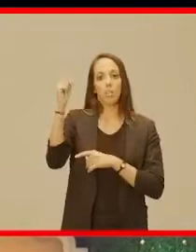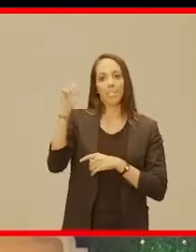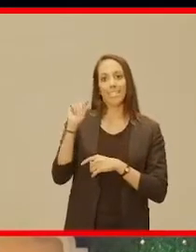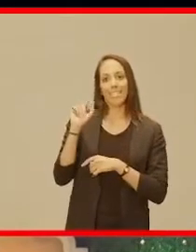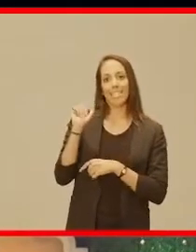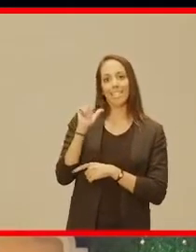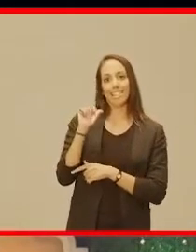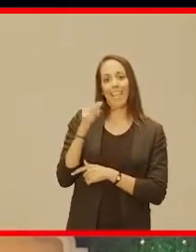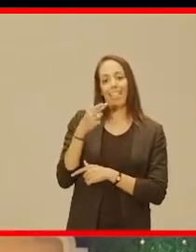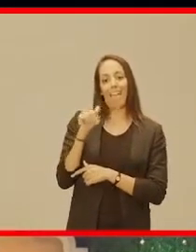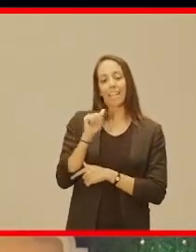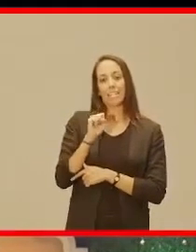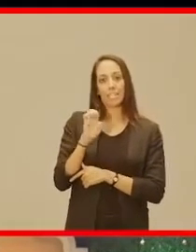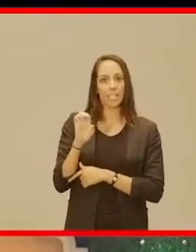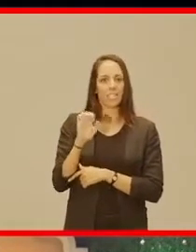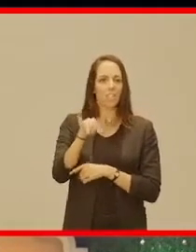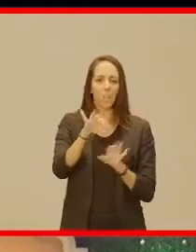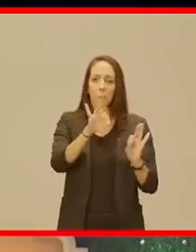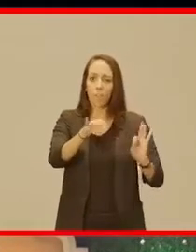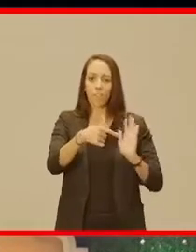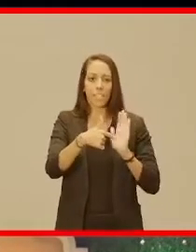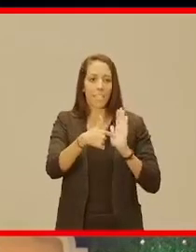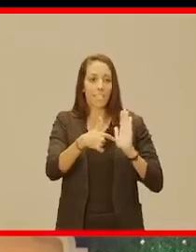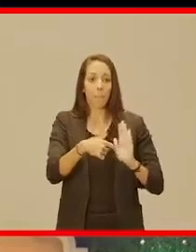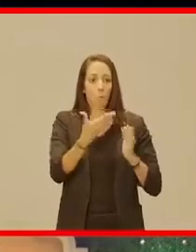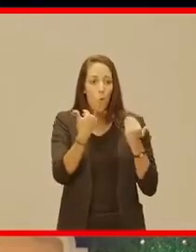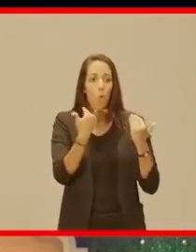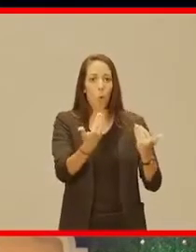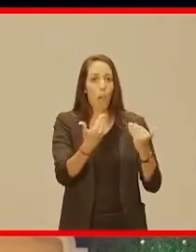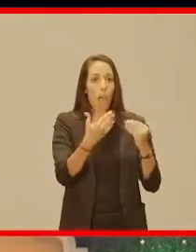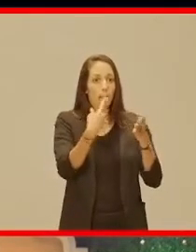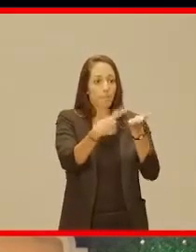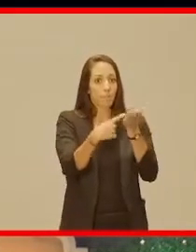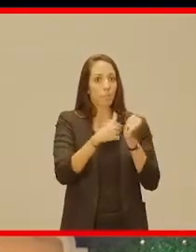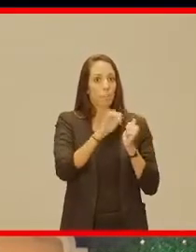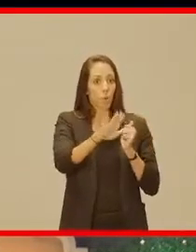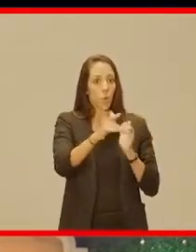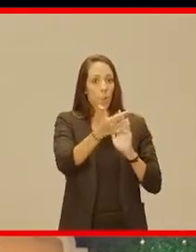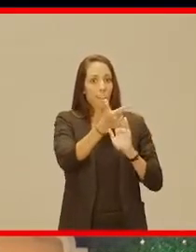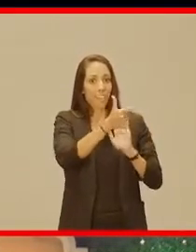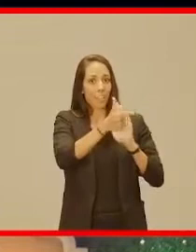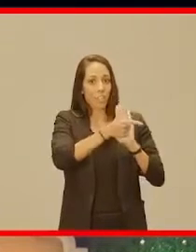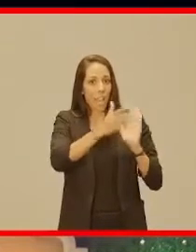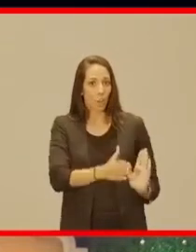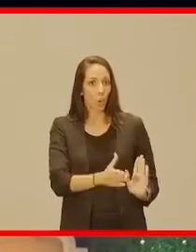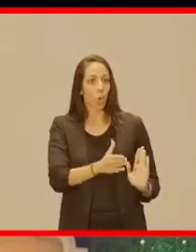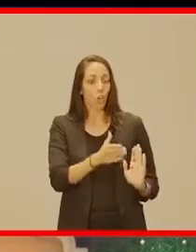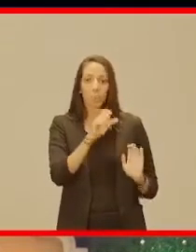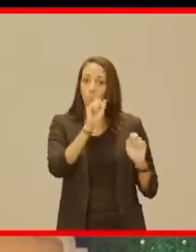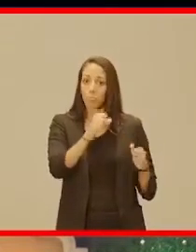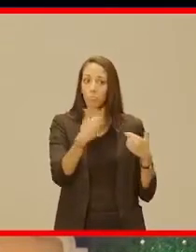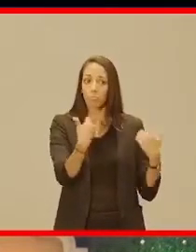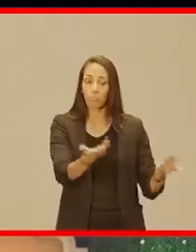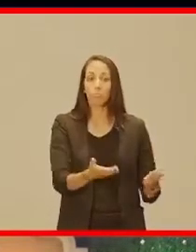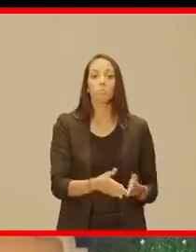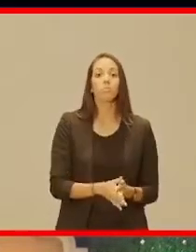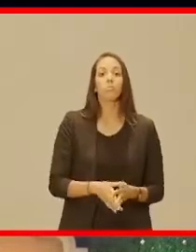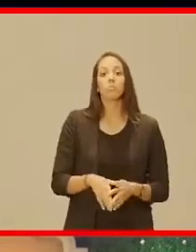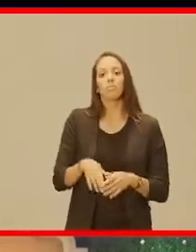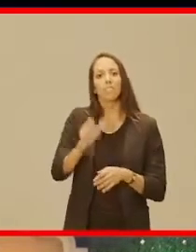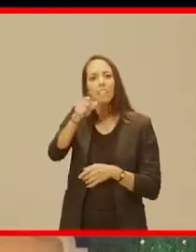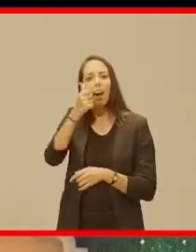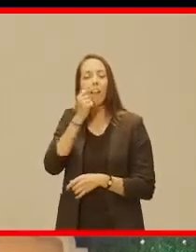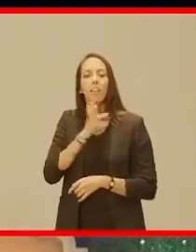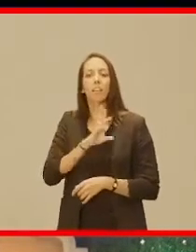example of an issue to go and talk to your legislator about and say, really care about this. And come up with, you know, if you have